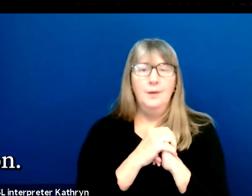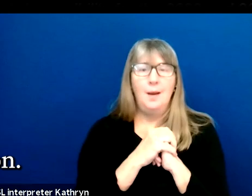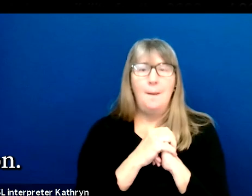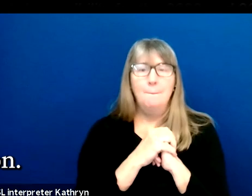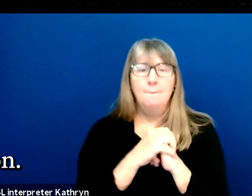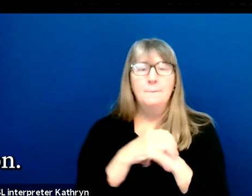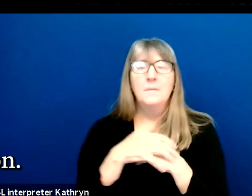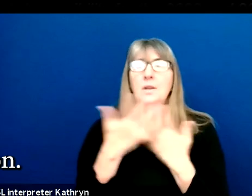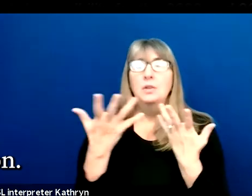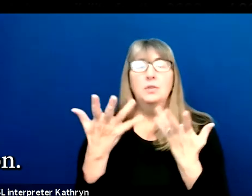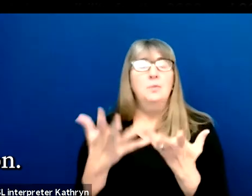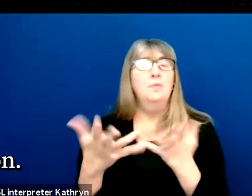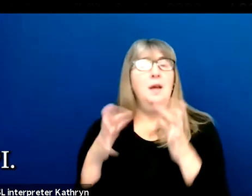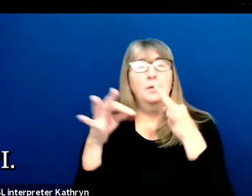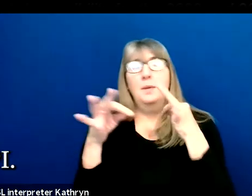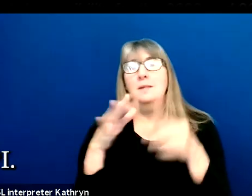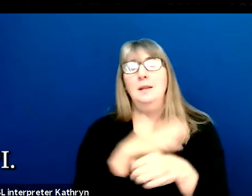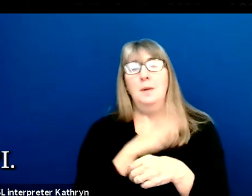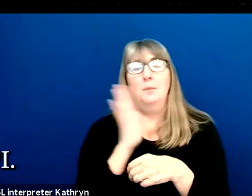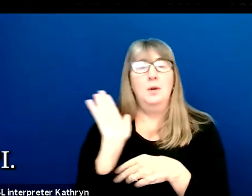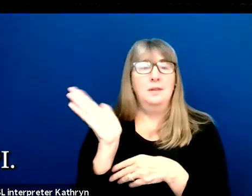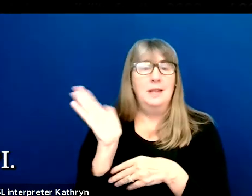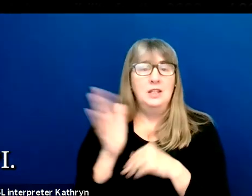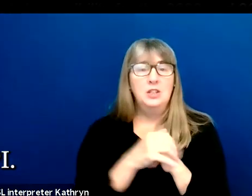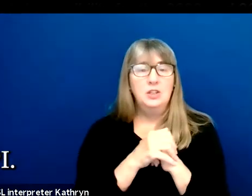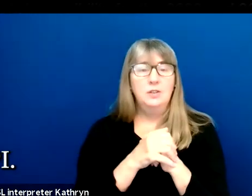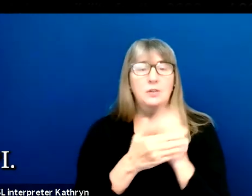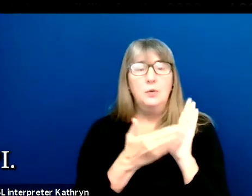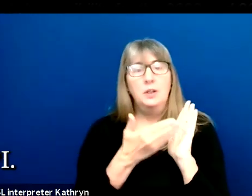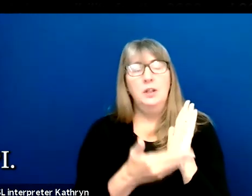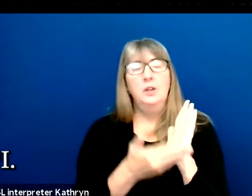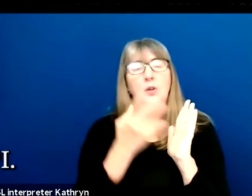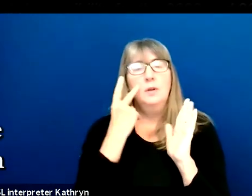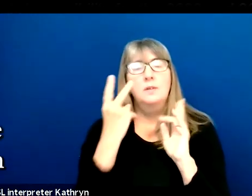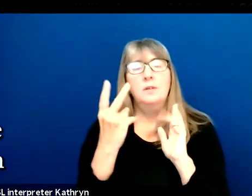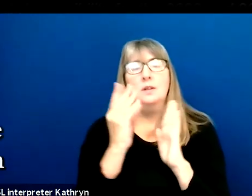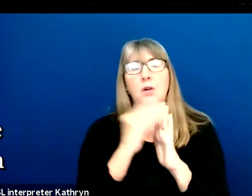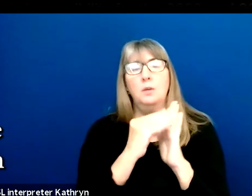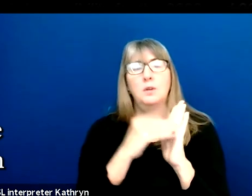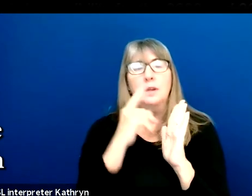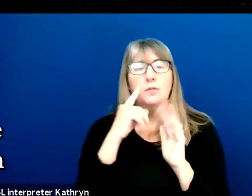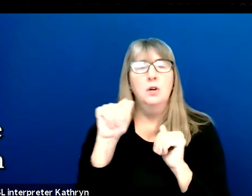So that is basically my presentation. What I have on this slide is the documentation for Astronify is at